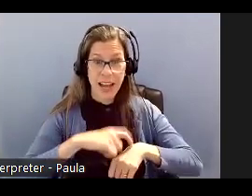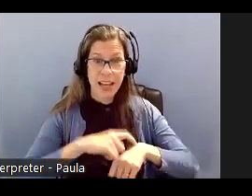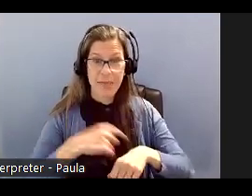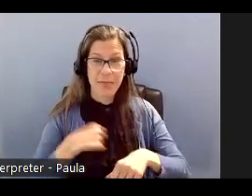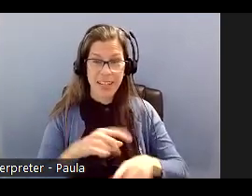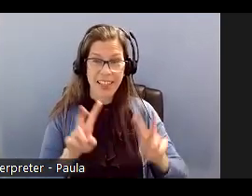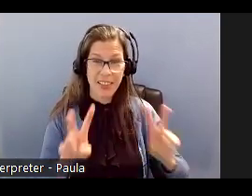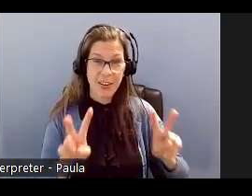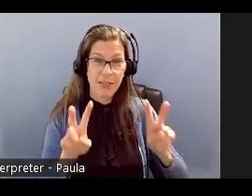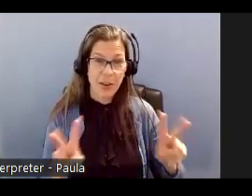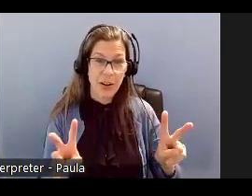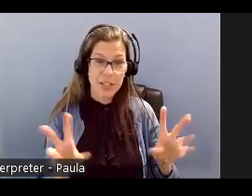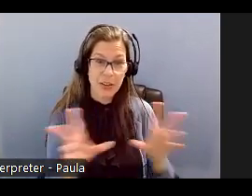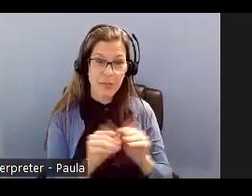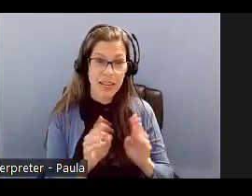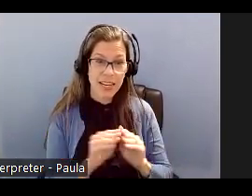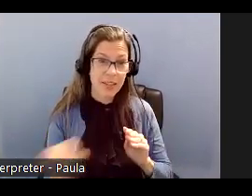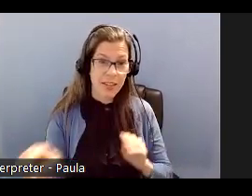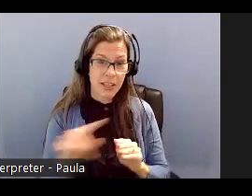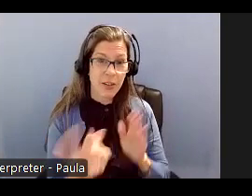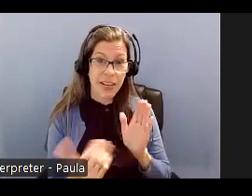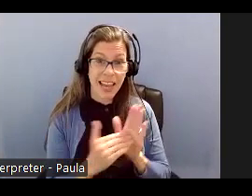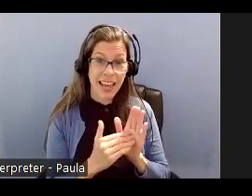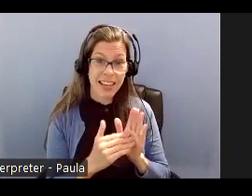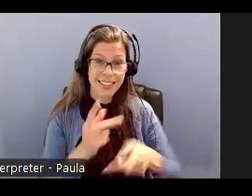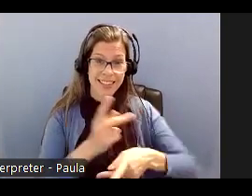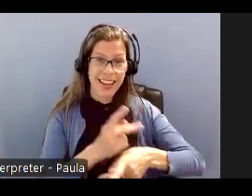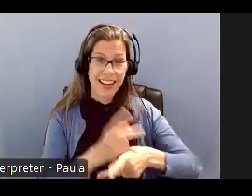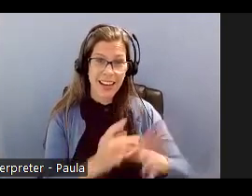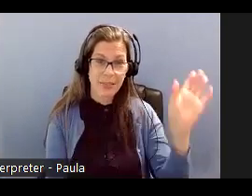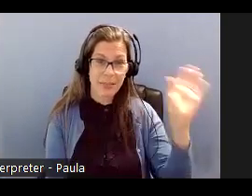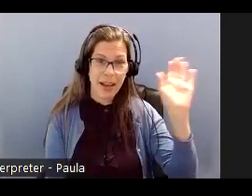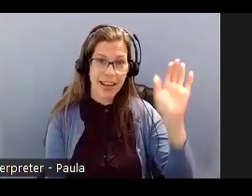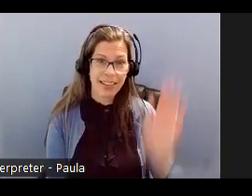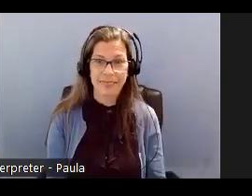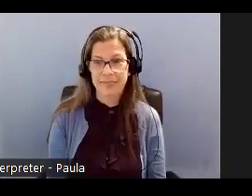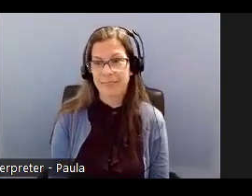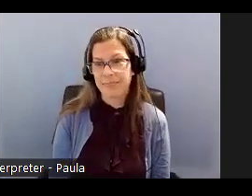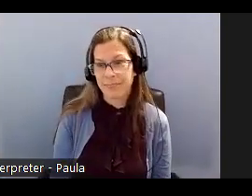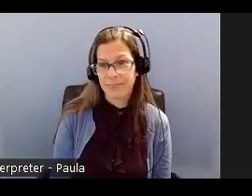forward to meeting with you again soon. Take care. So.